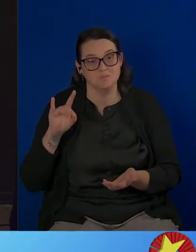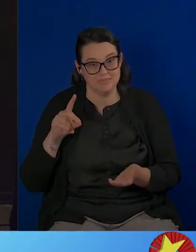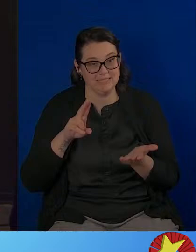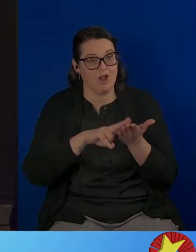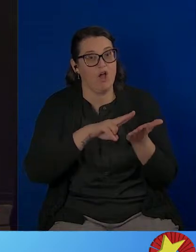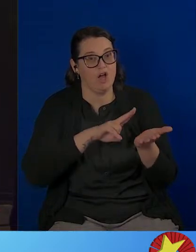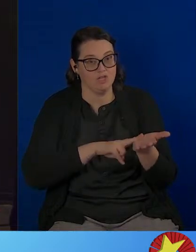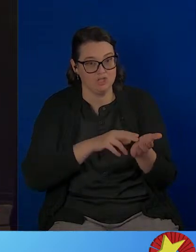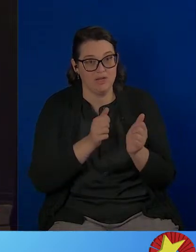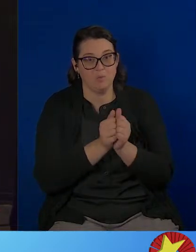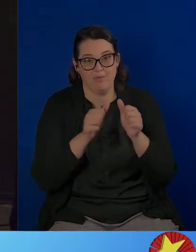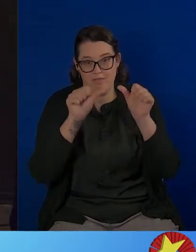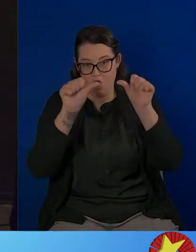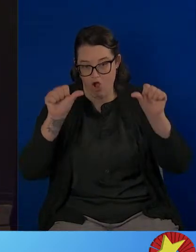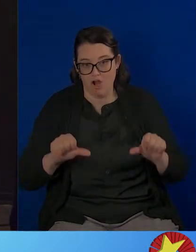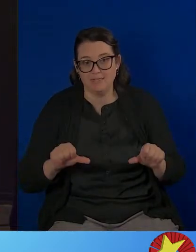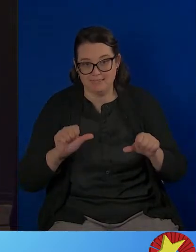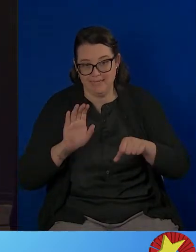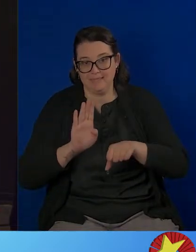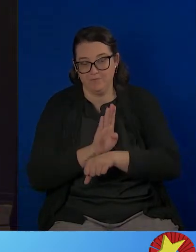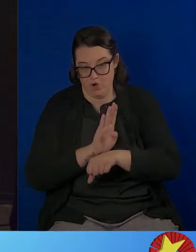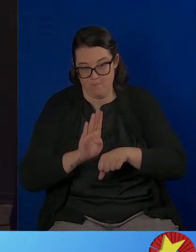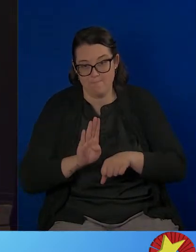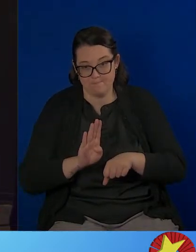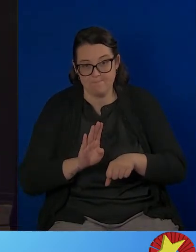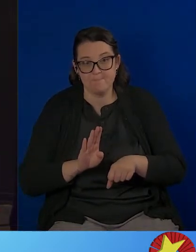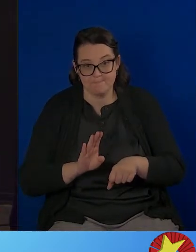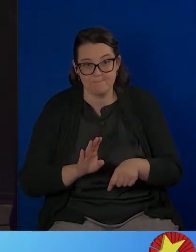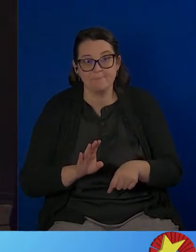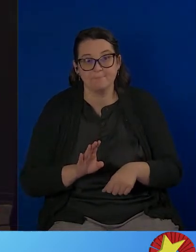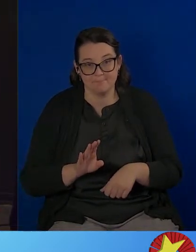We contracted with an architecture firm,